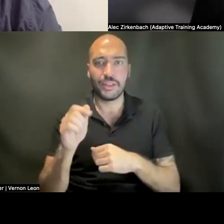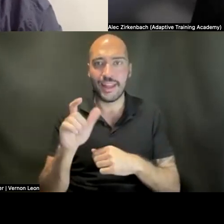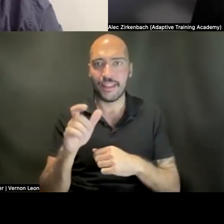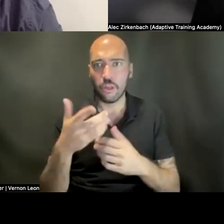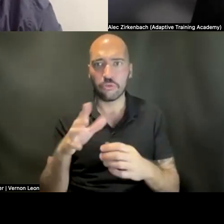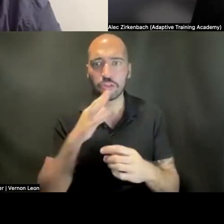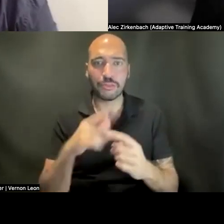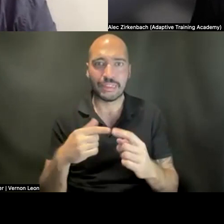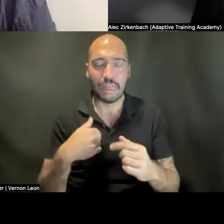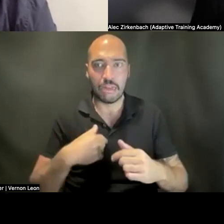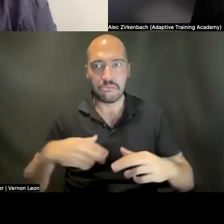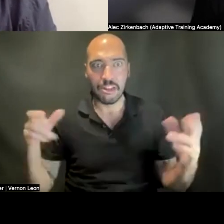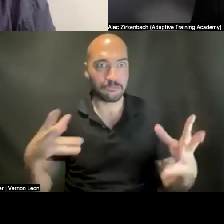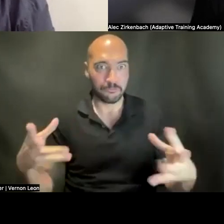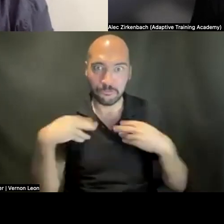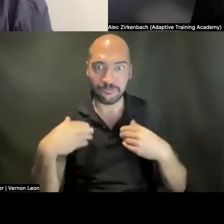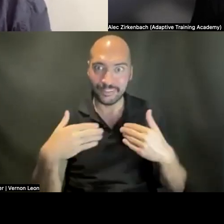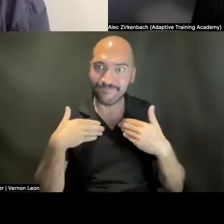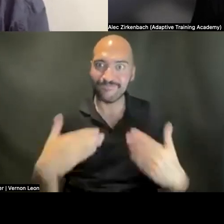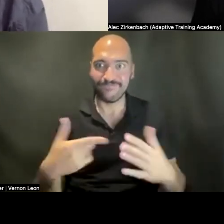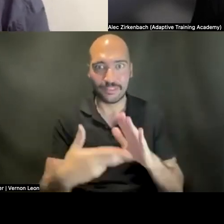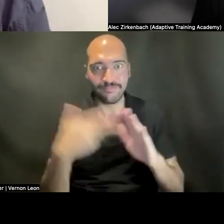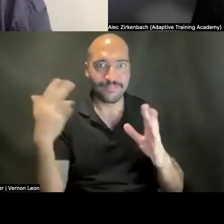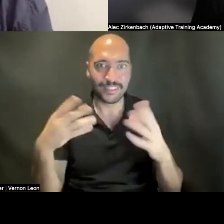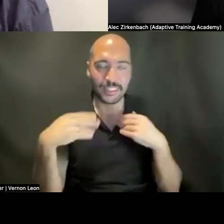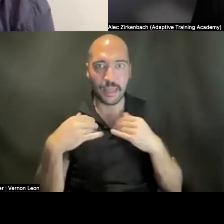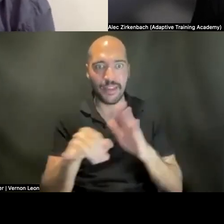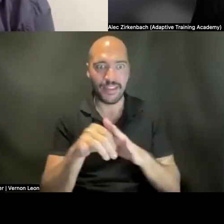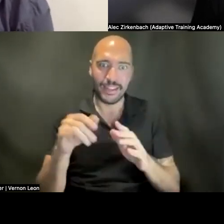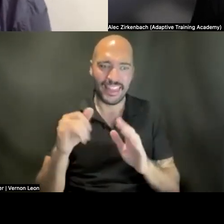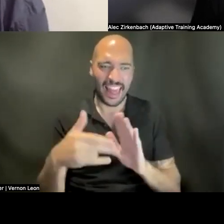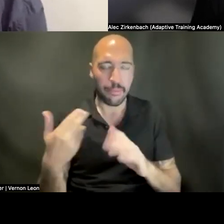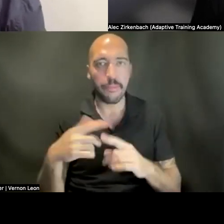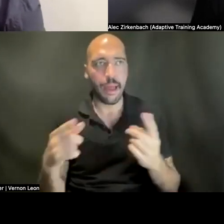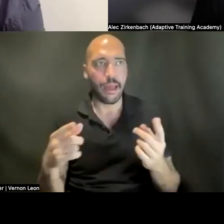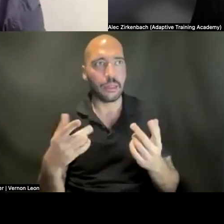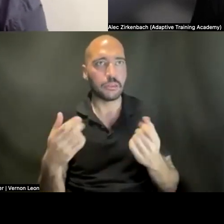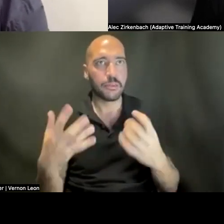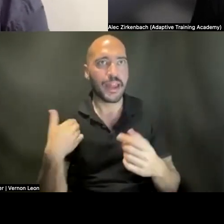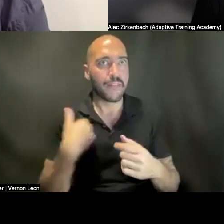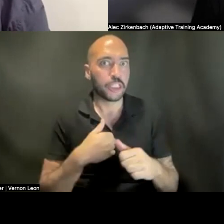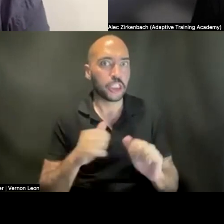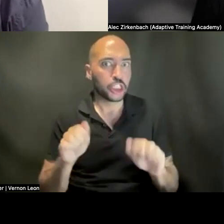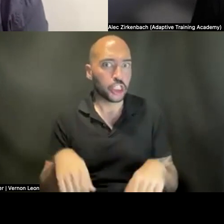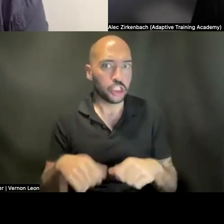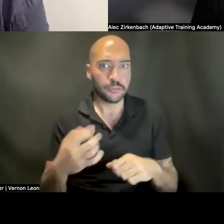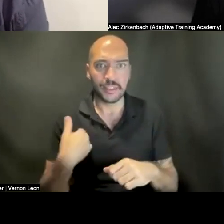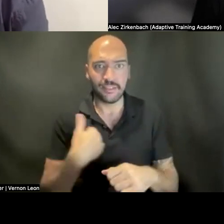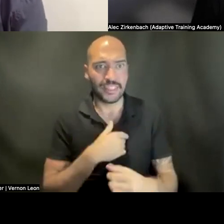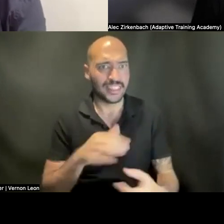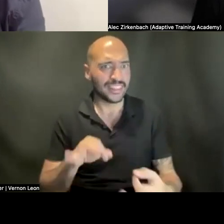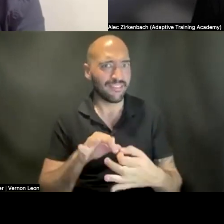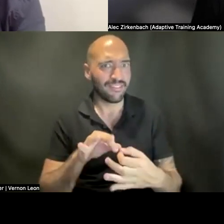don't readily identify with that label. But many of us could, you know, many of us fit